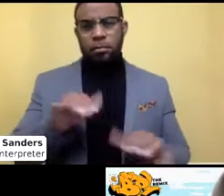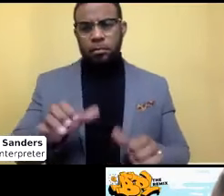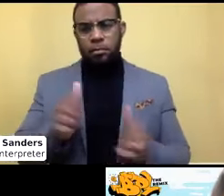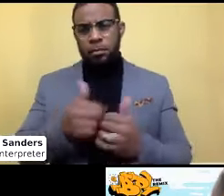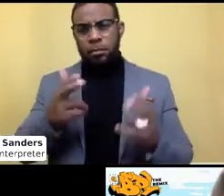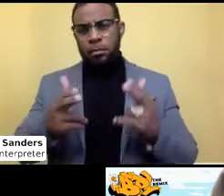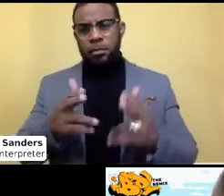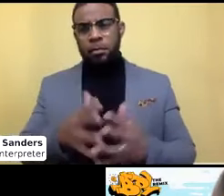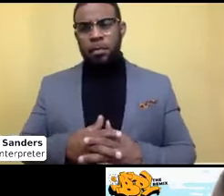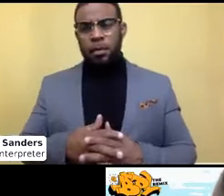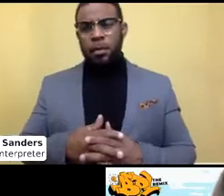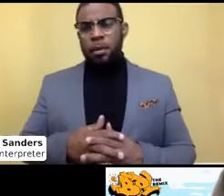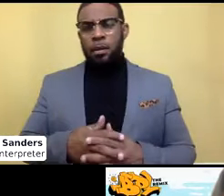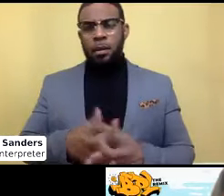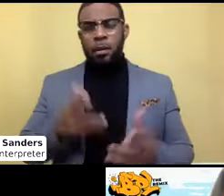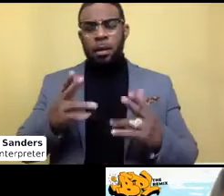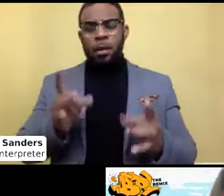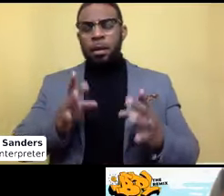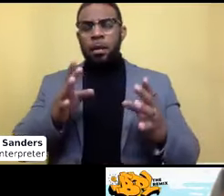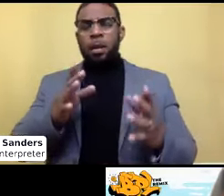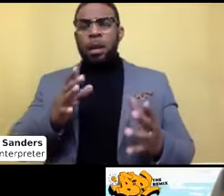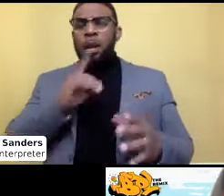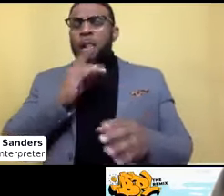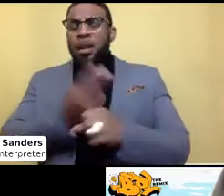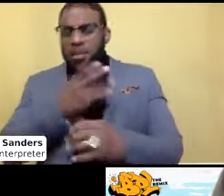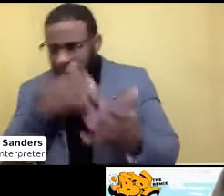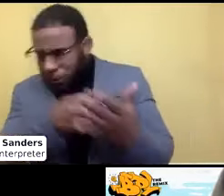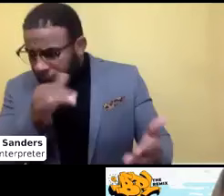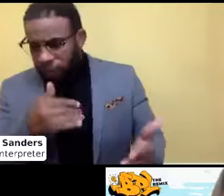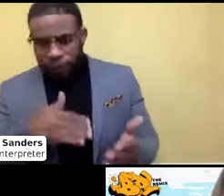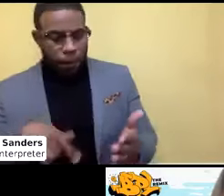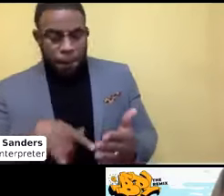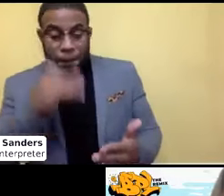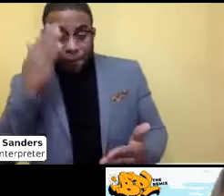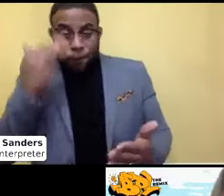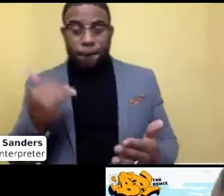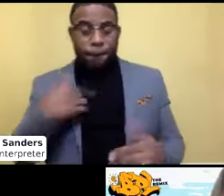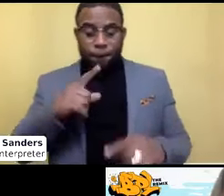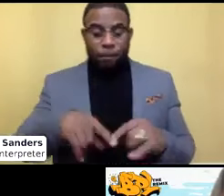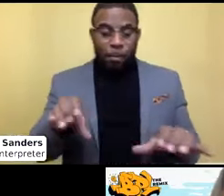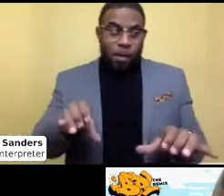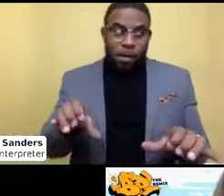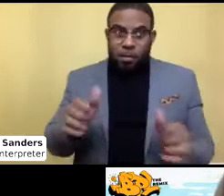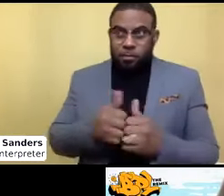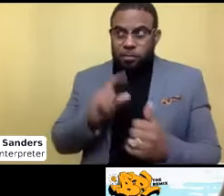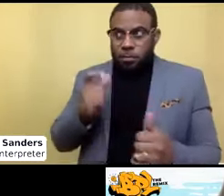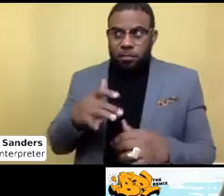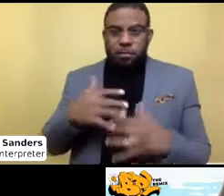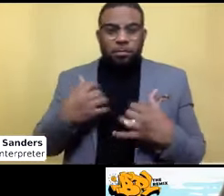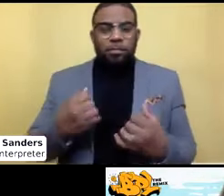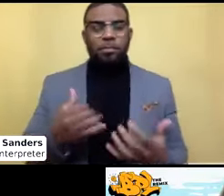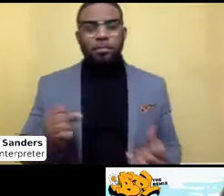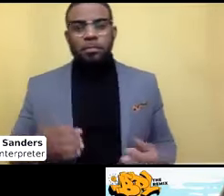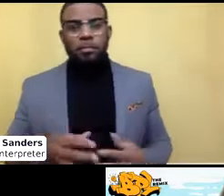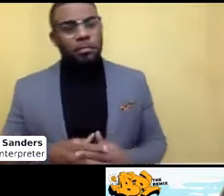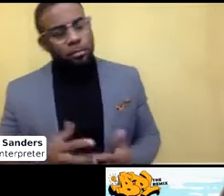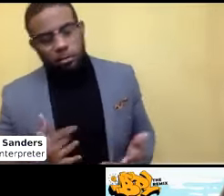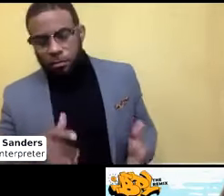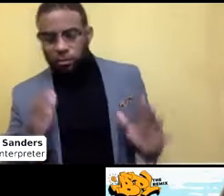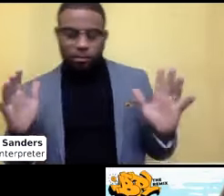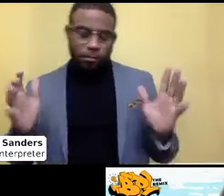without guns? I mean, guns and violence are being used against us. That's why we can't do it with just three. And so, and I'm